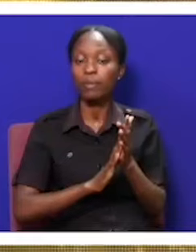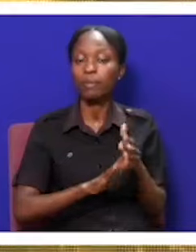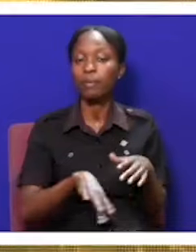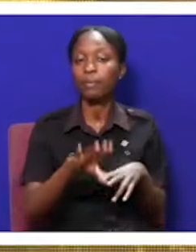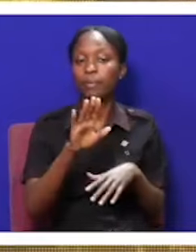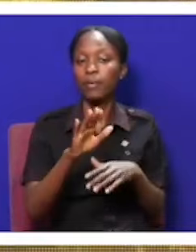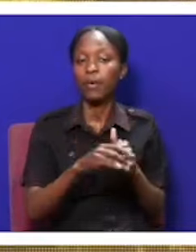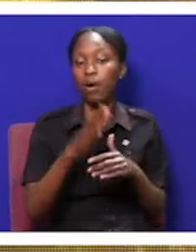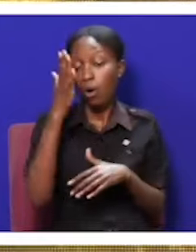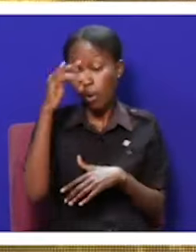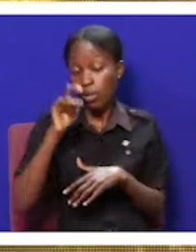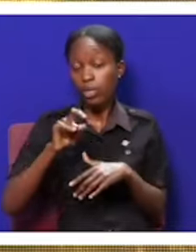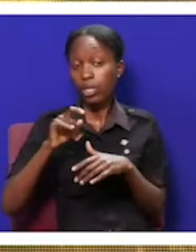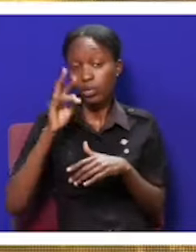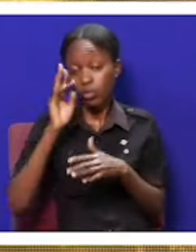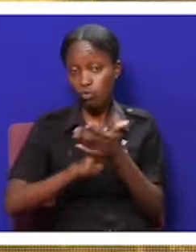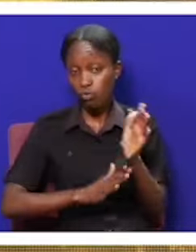need to forgive. One,